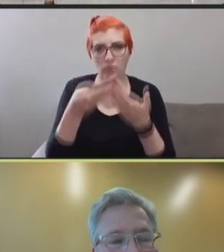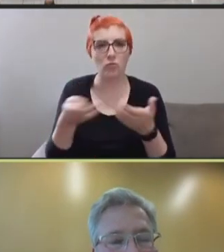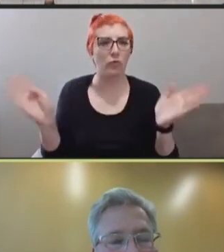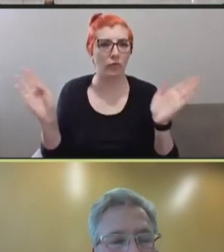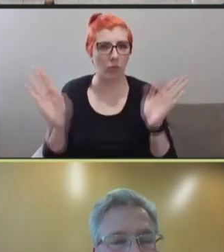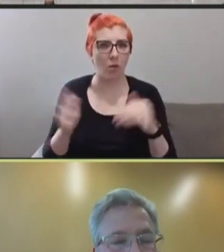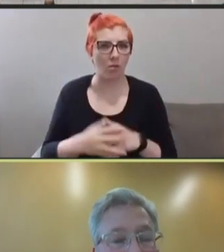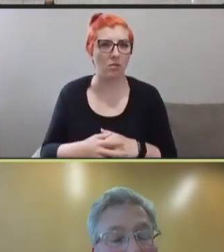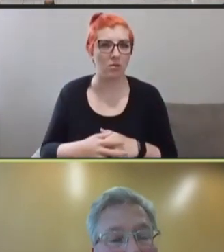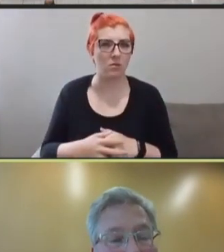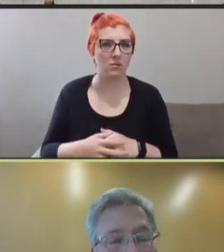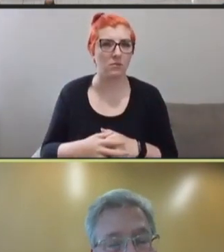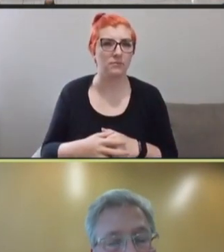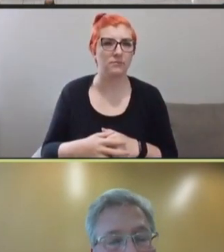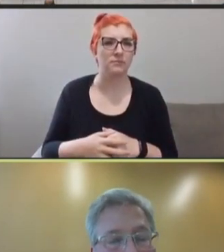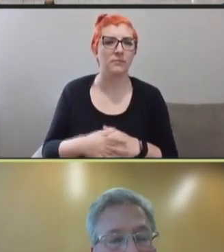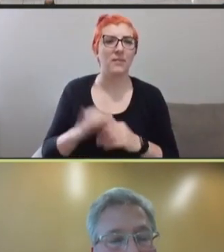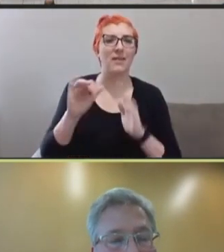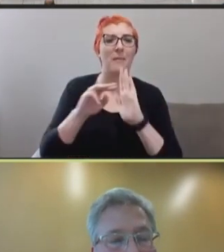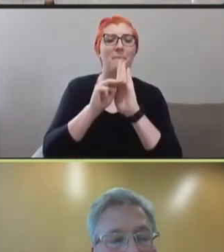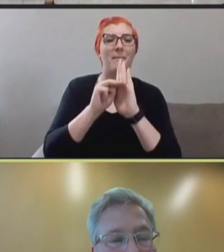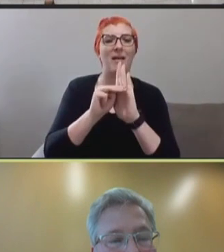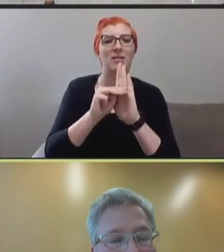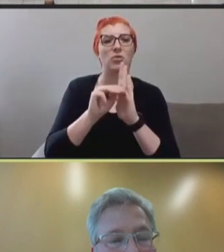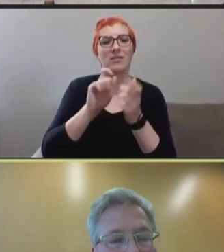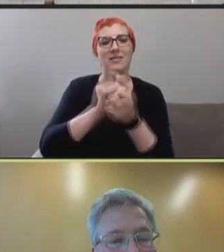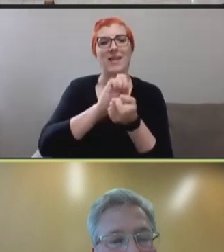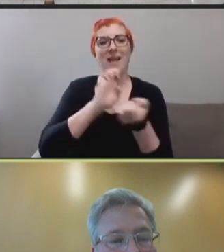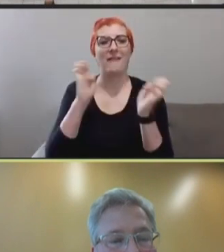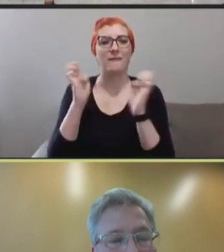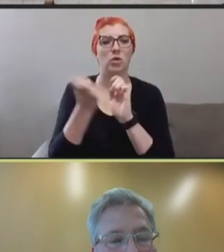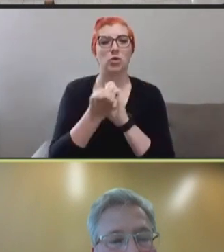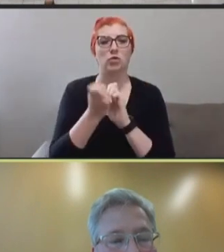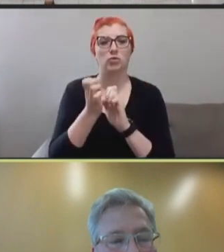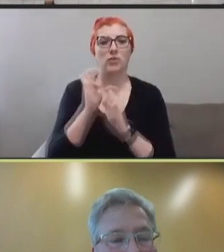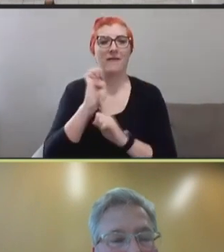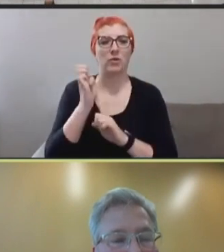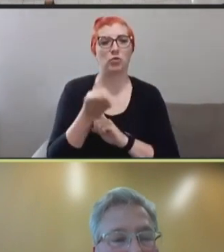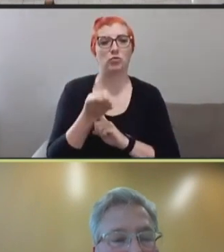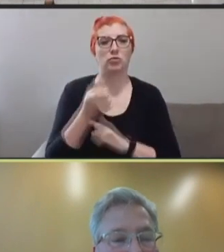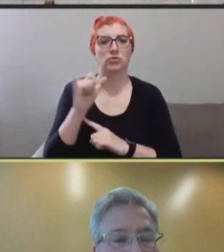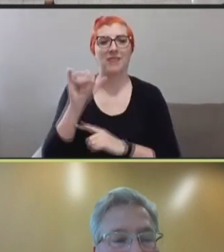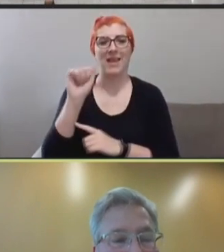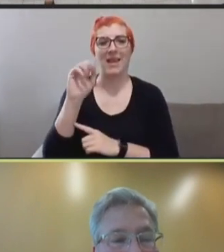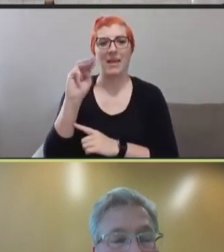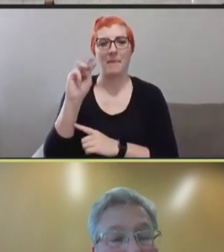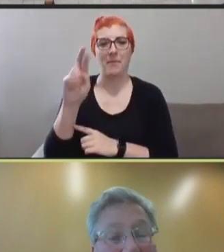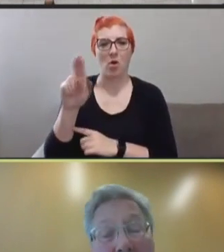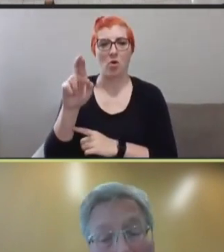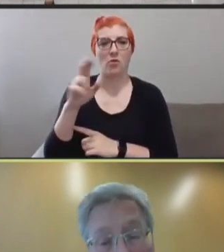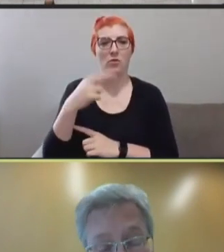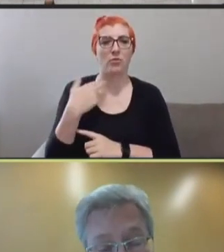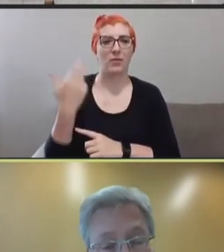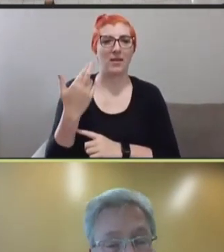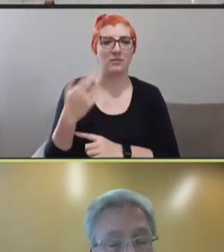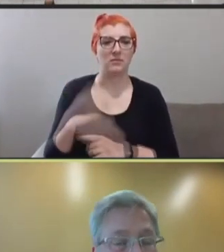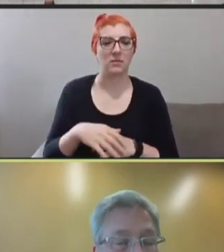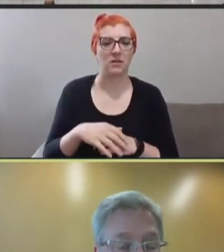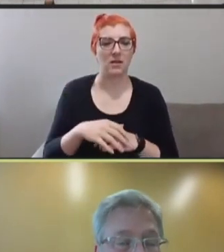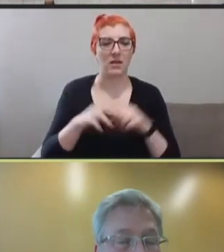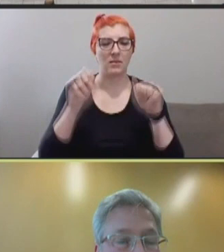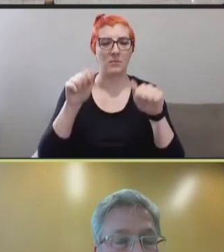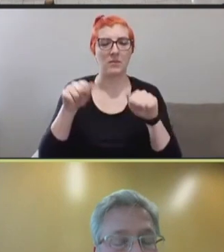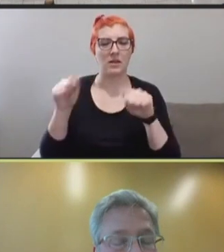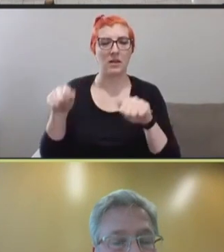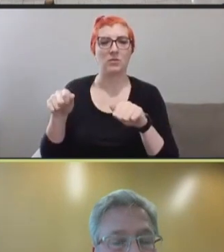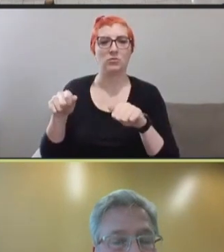need to model the evolution of the AMR threat and the potential health impact of all interventions,